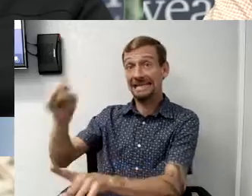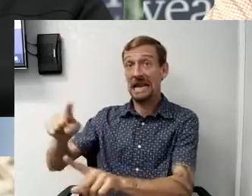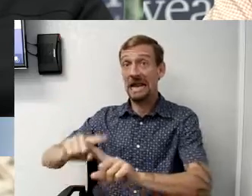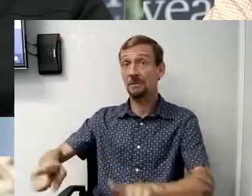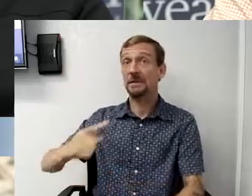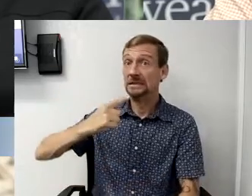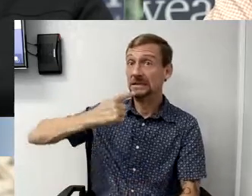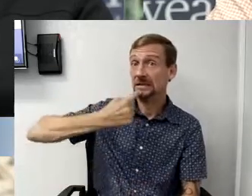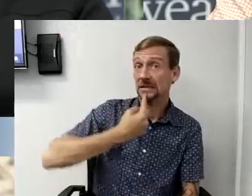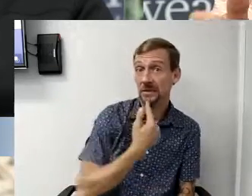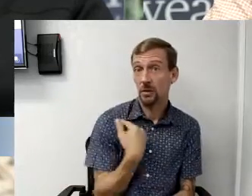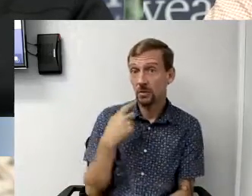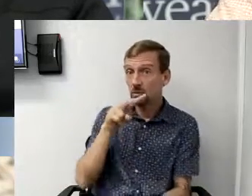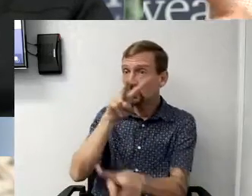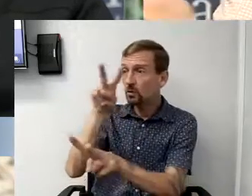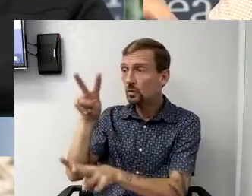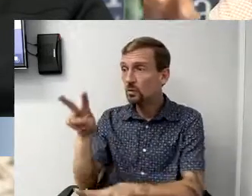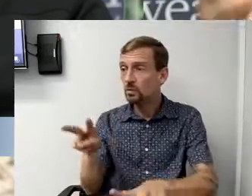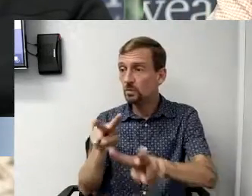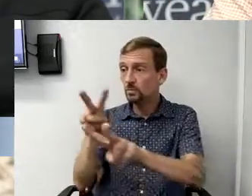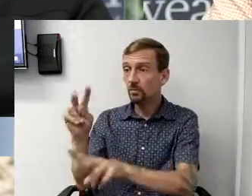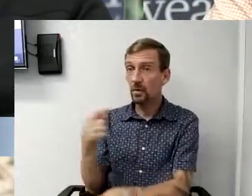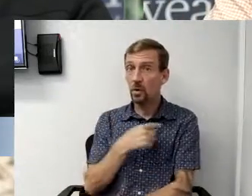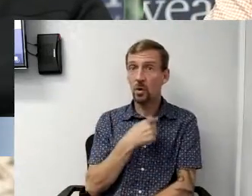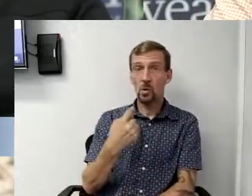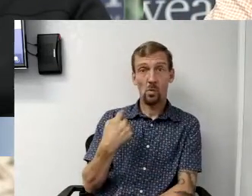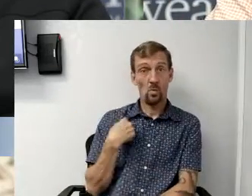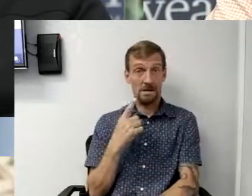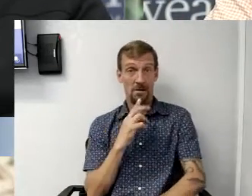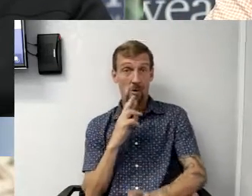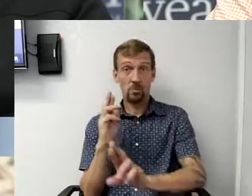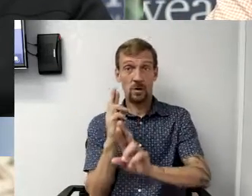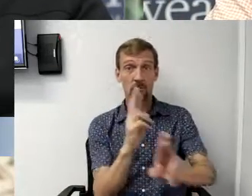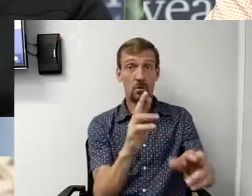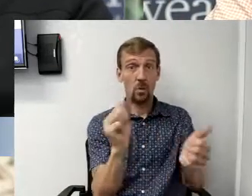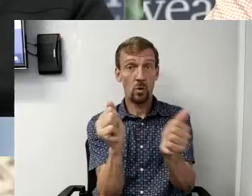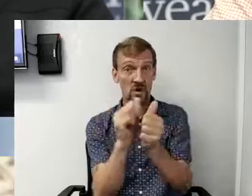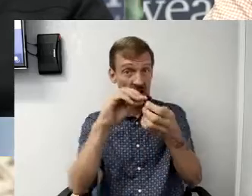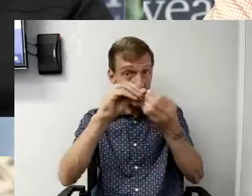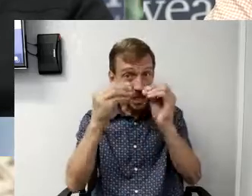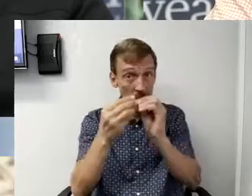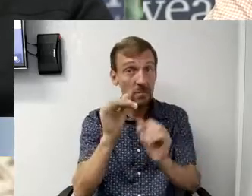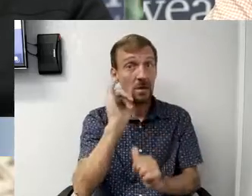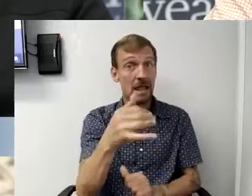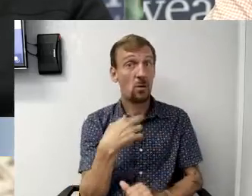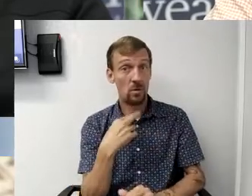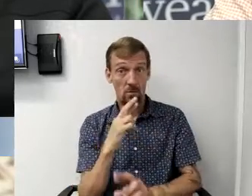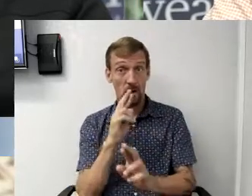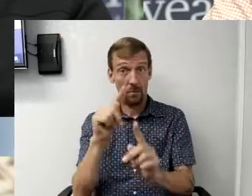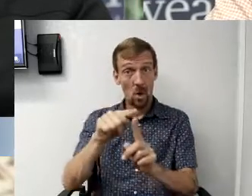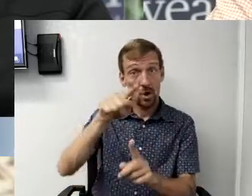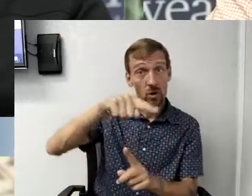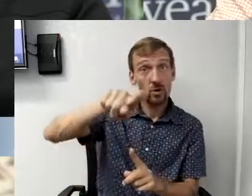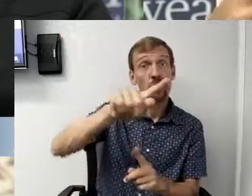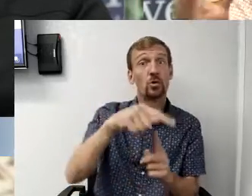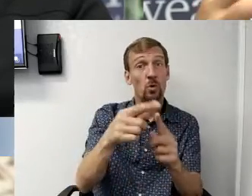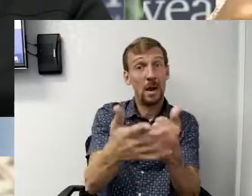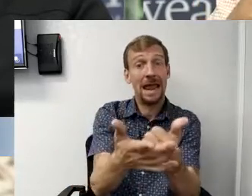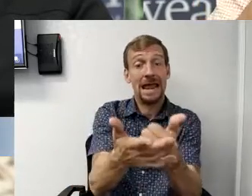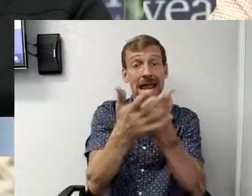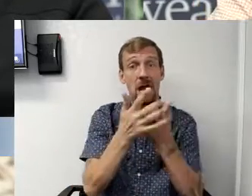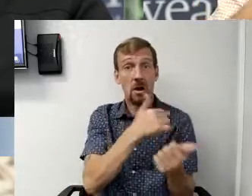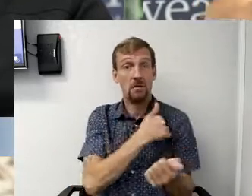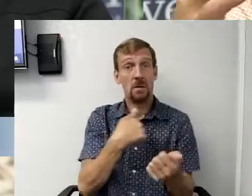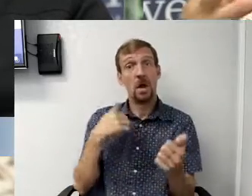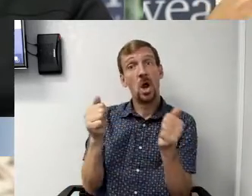very, very closely all of the statistics we report on and look at with the county and state. and our government for guidance as to how things are